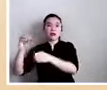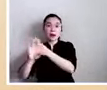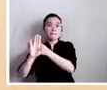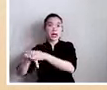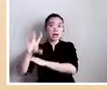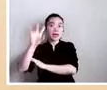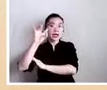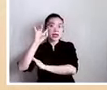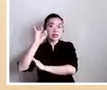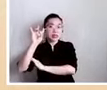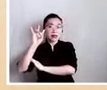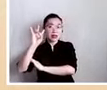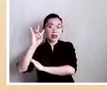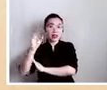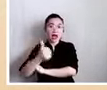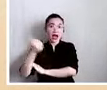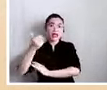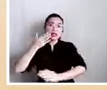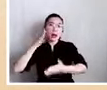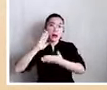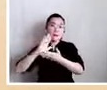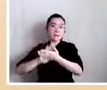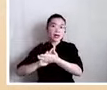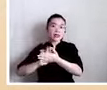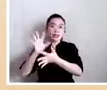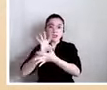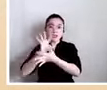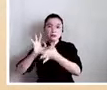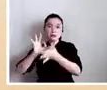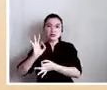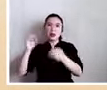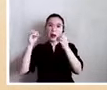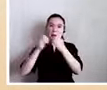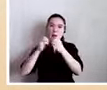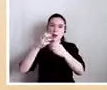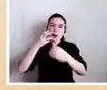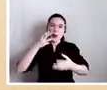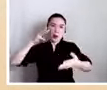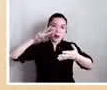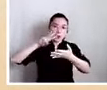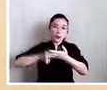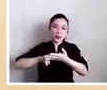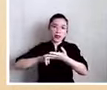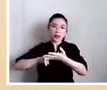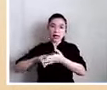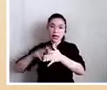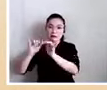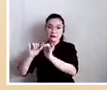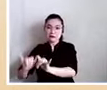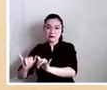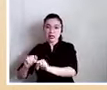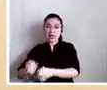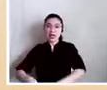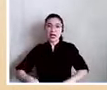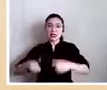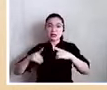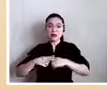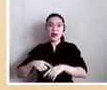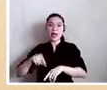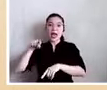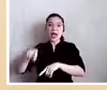spirits more wicked than itself, who move in and dwell there, and the last condition of that man